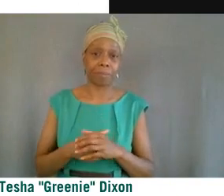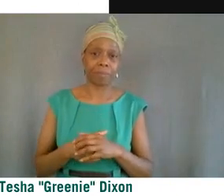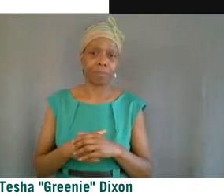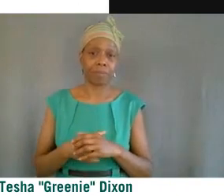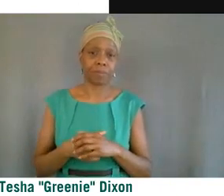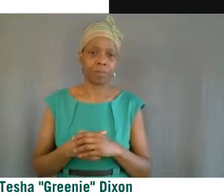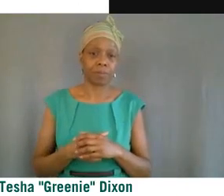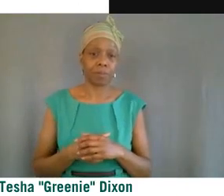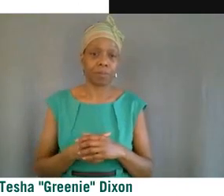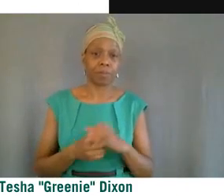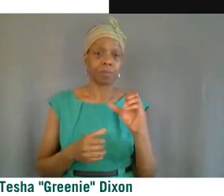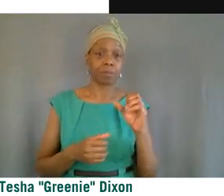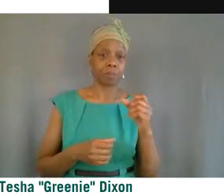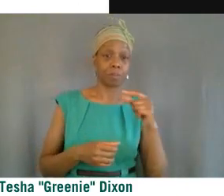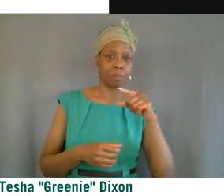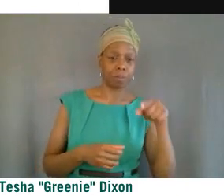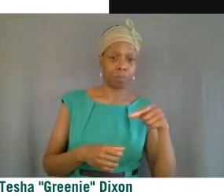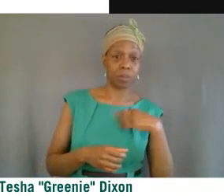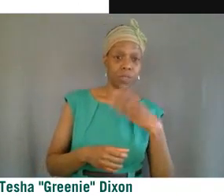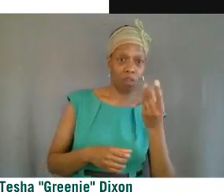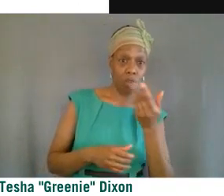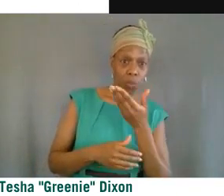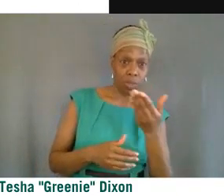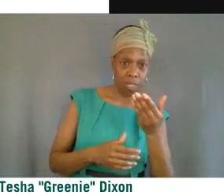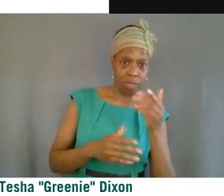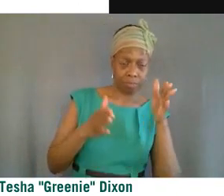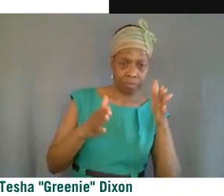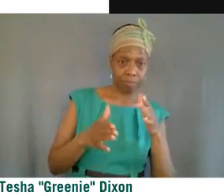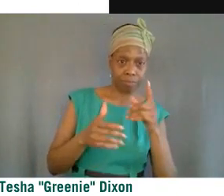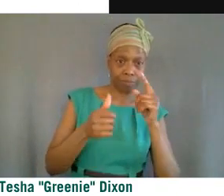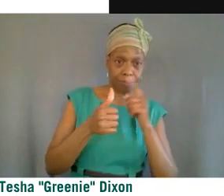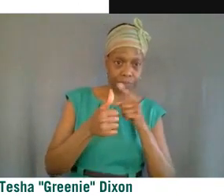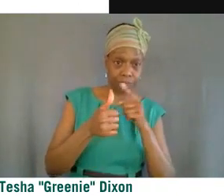So a few things on that. One is that